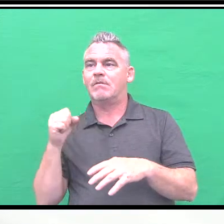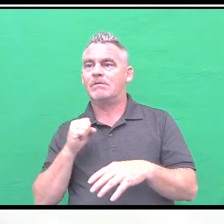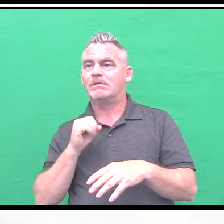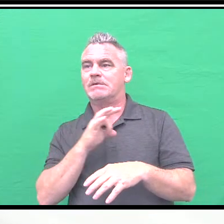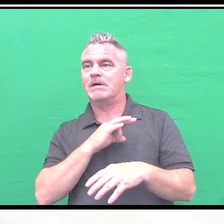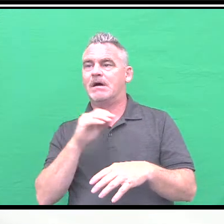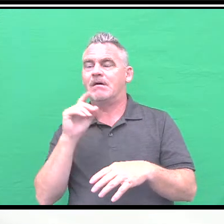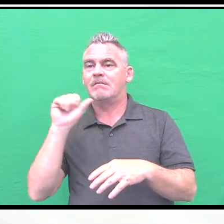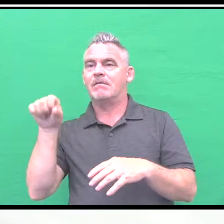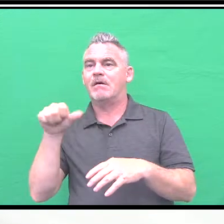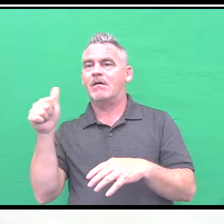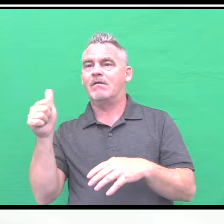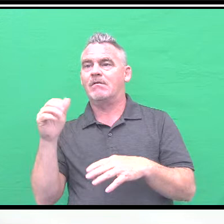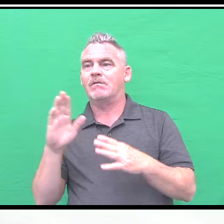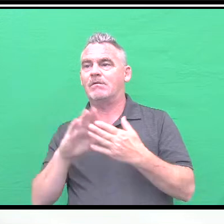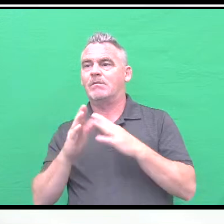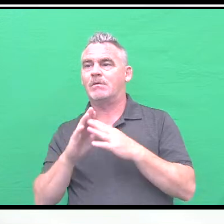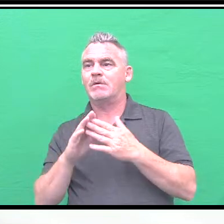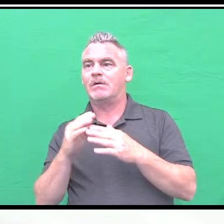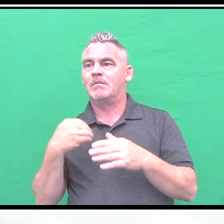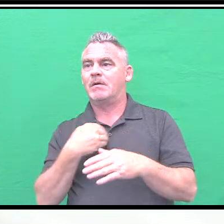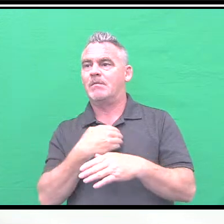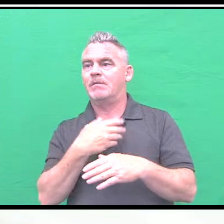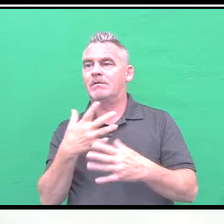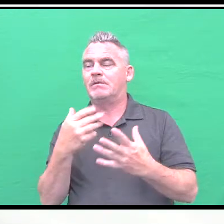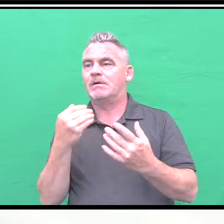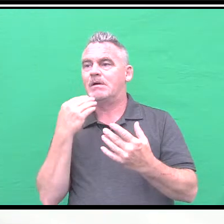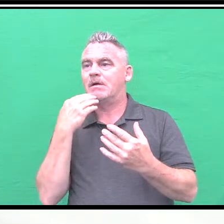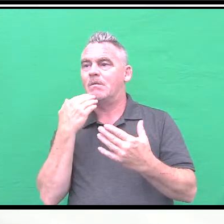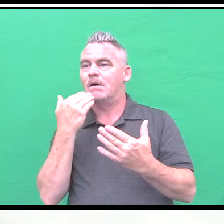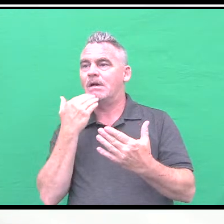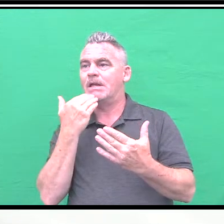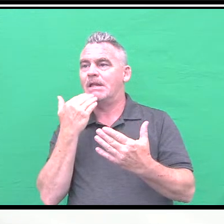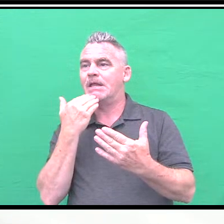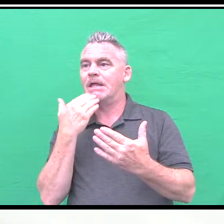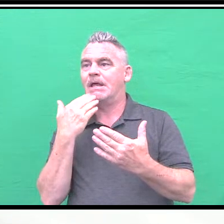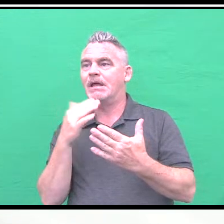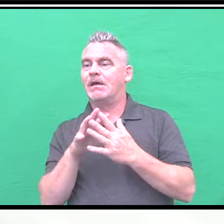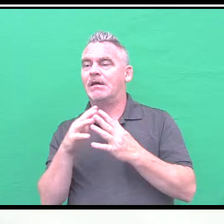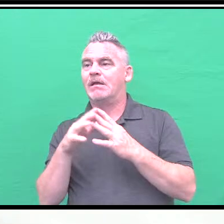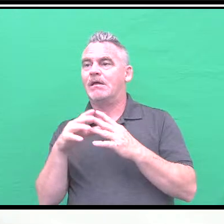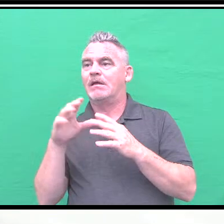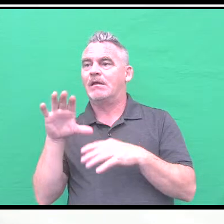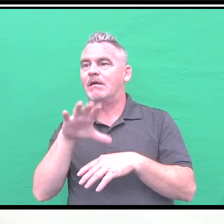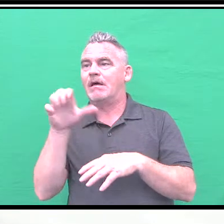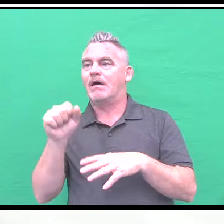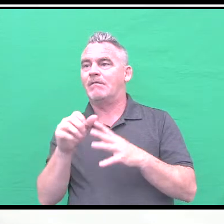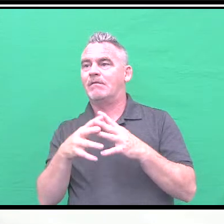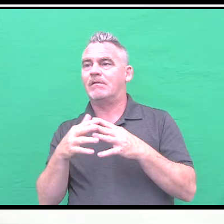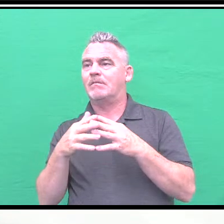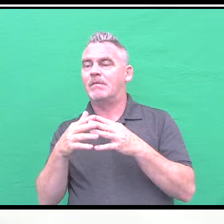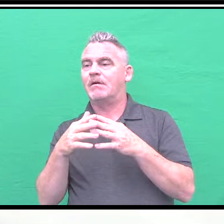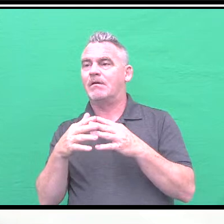and community members. And I'd like to thank our African American Parent Advisory Council and the Parent Engagement Center for putting that